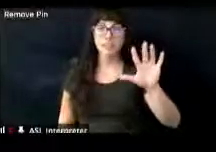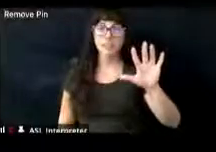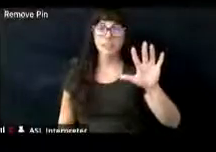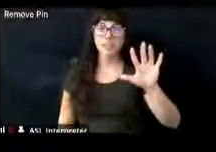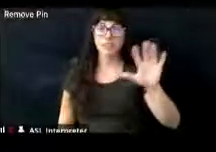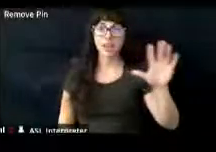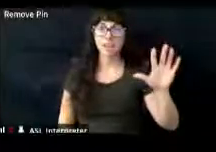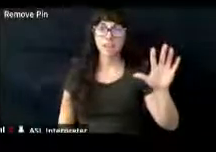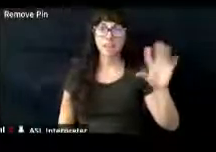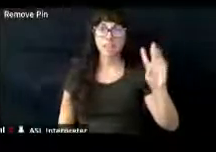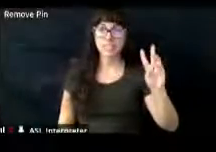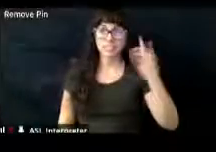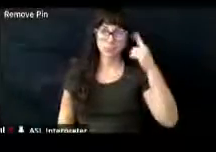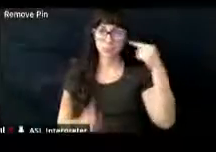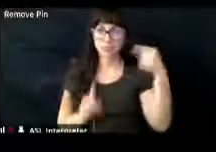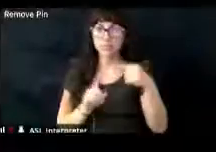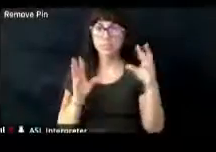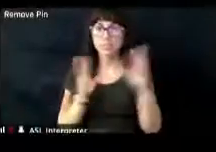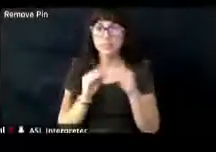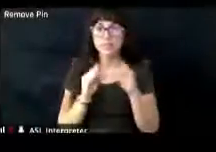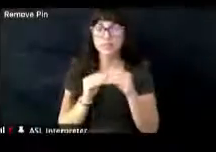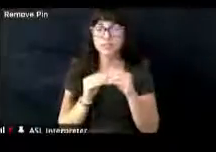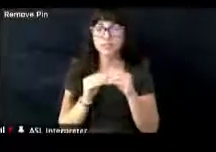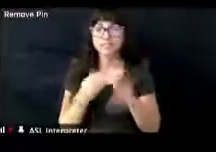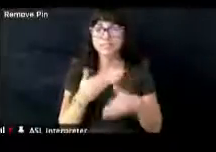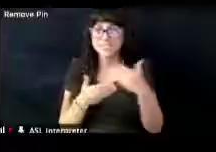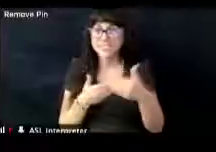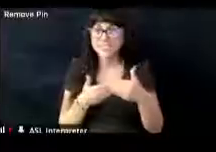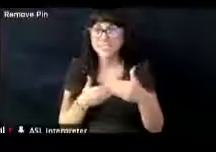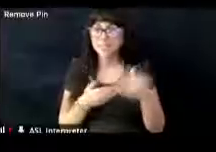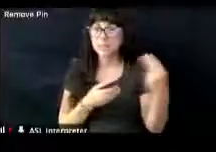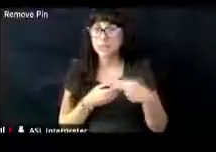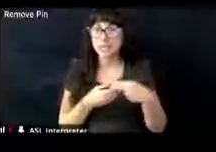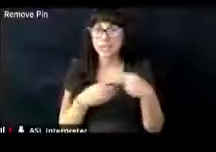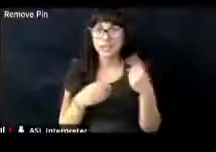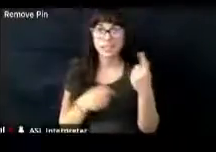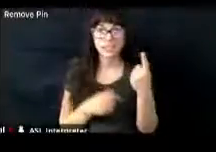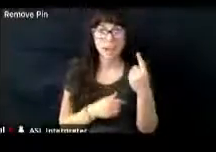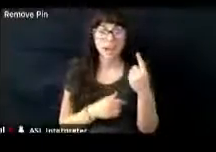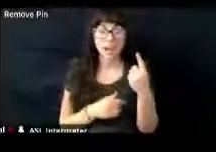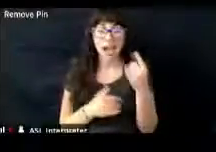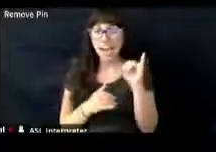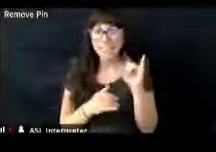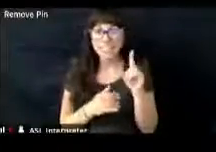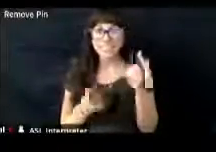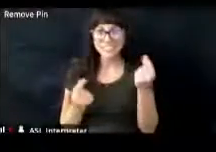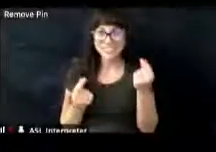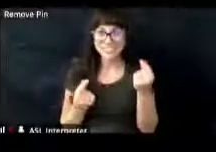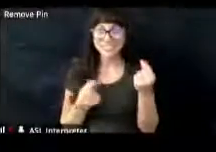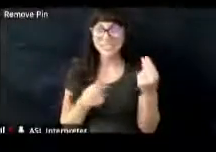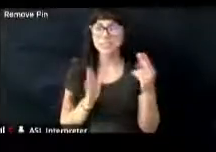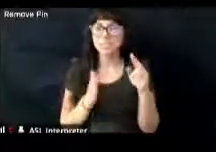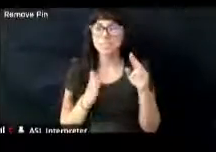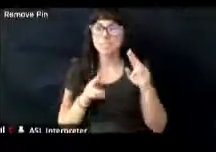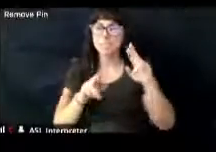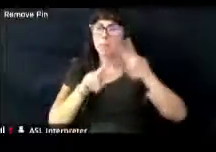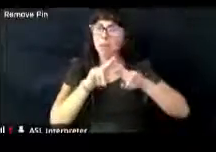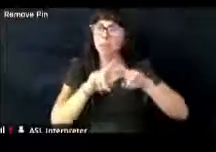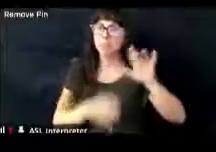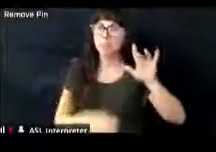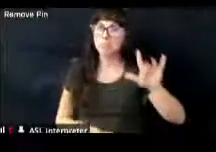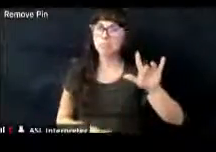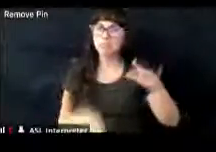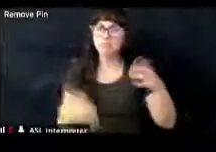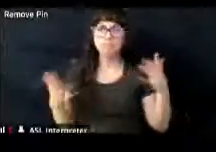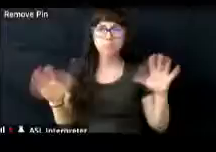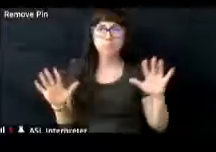881-0227-8556 for this meeting. When prompted to enter a participant ID, simply press the pound key. Once you have dialed in, you'll be